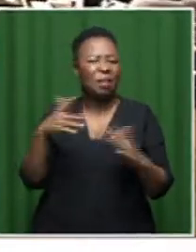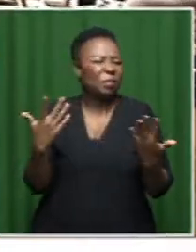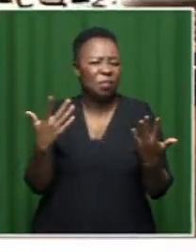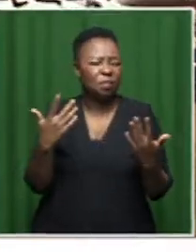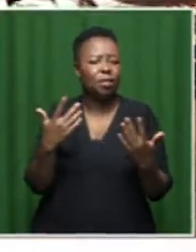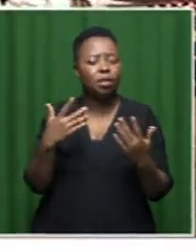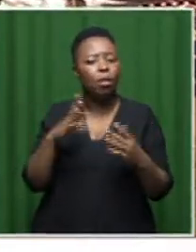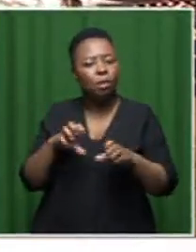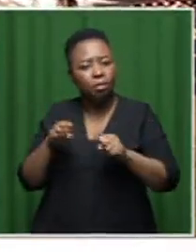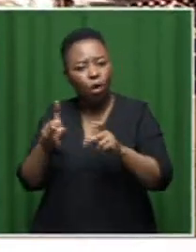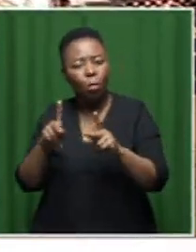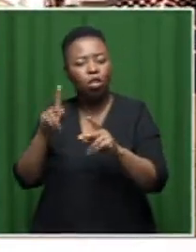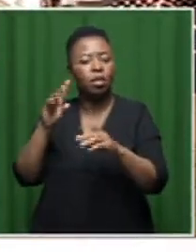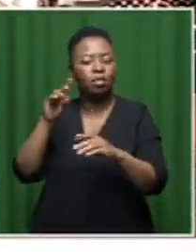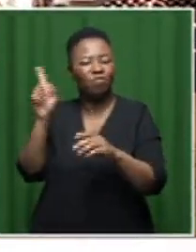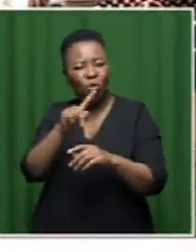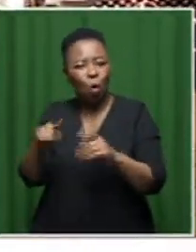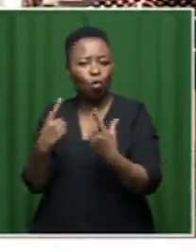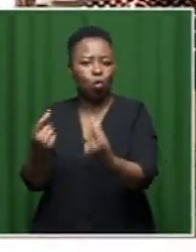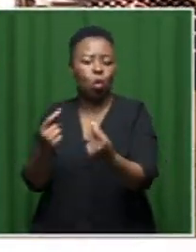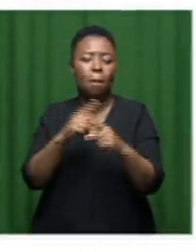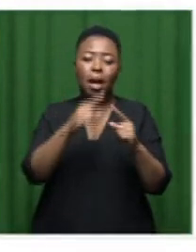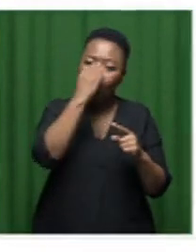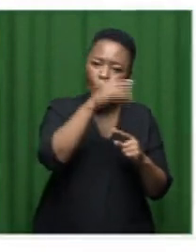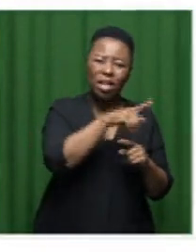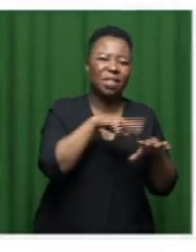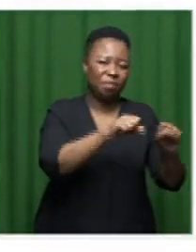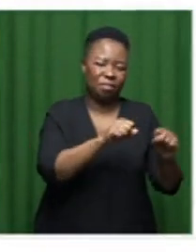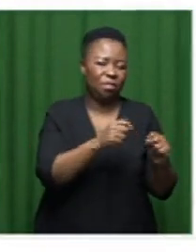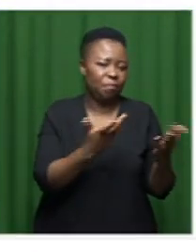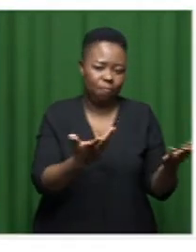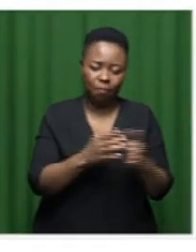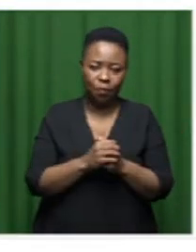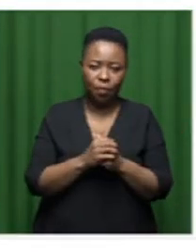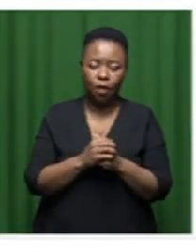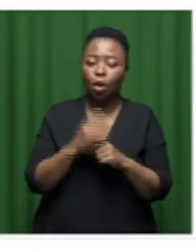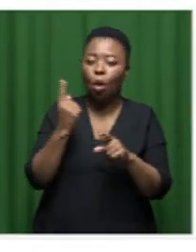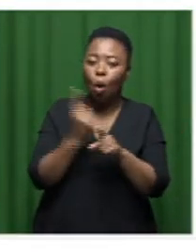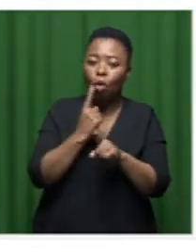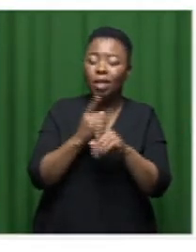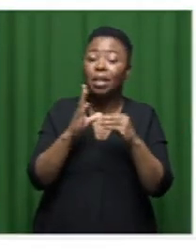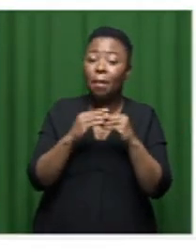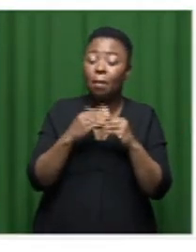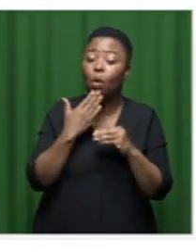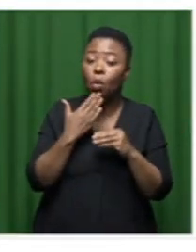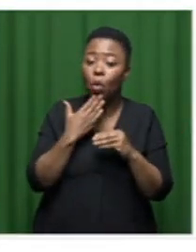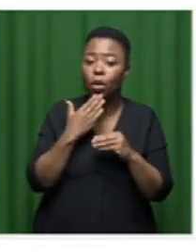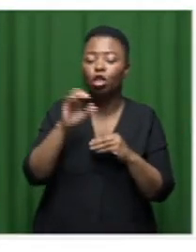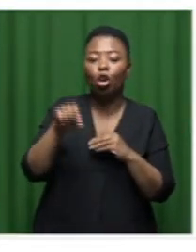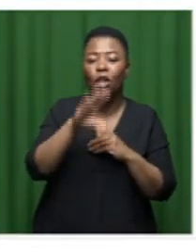often pay the ultimate price. Fighting crime has also come at a cost for members of the South